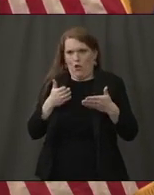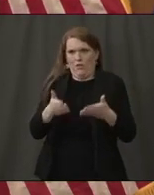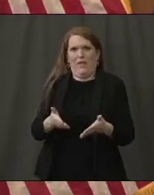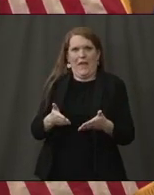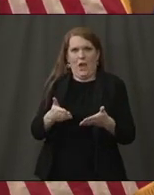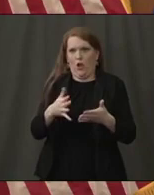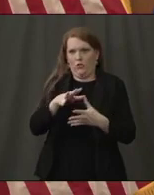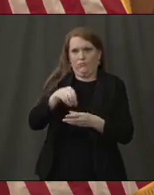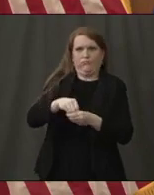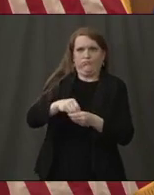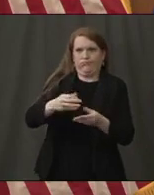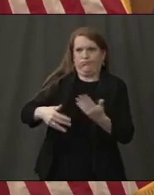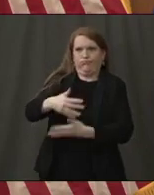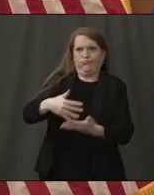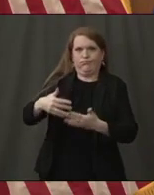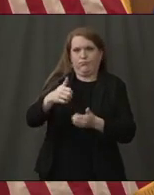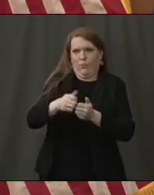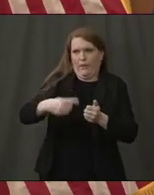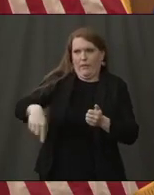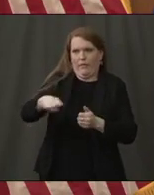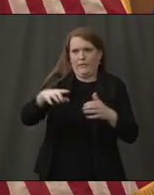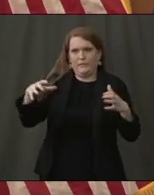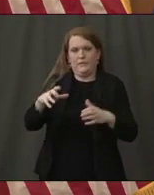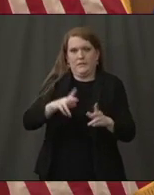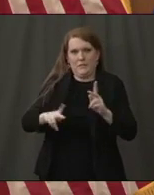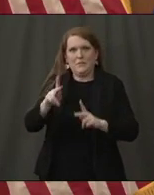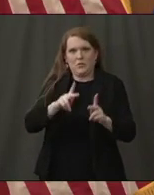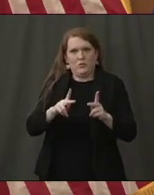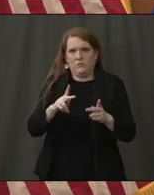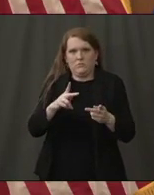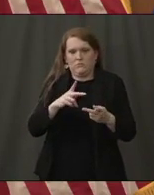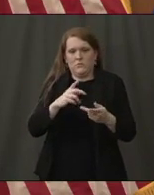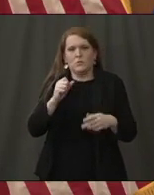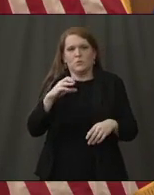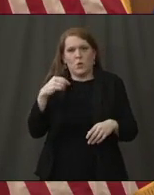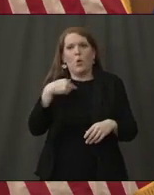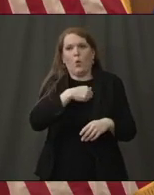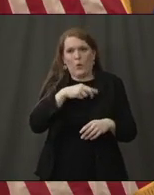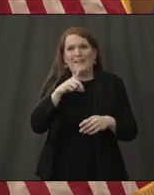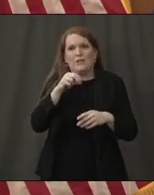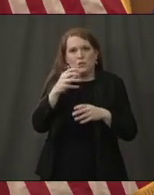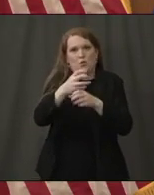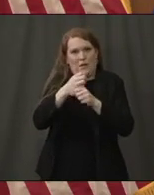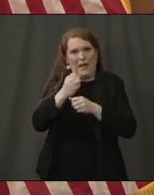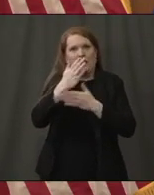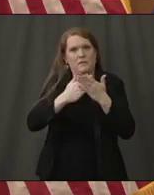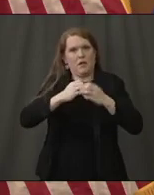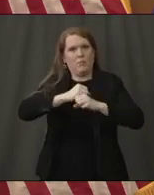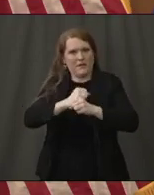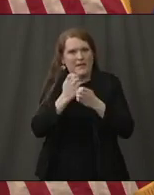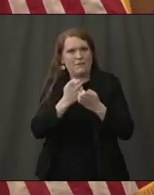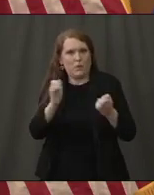Unified Command, and so we receive our share of the PPEs, and what we've done is we've